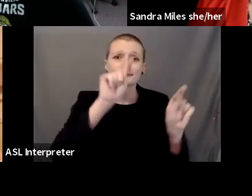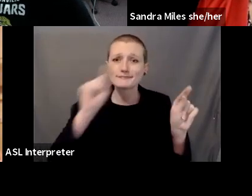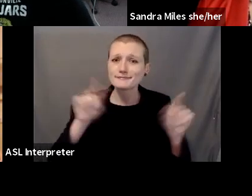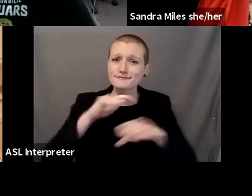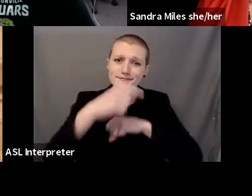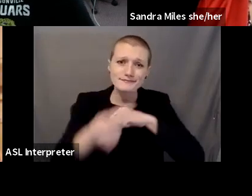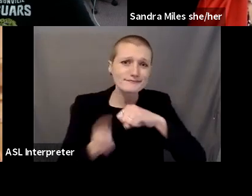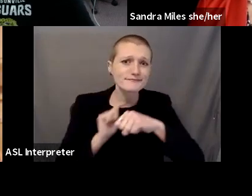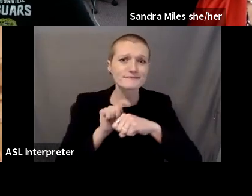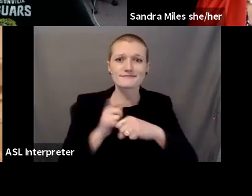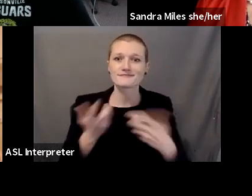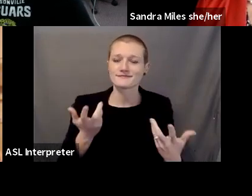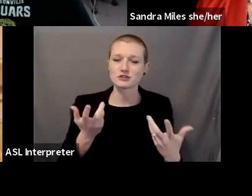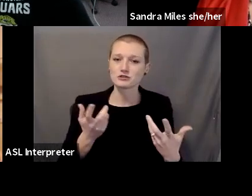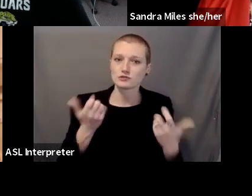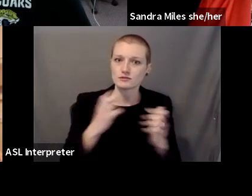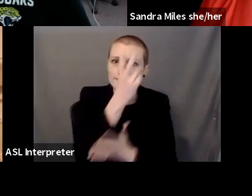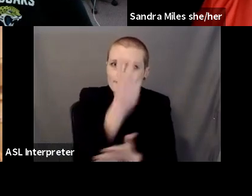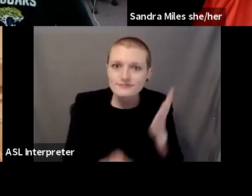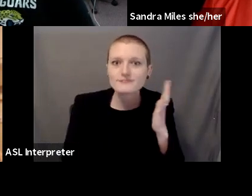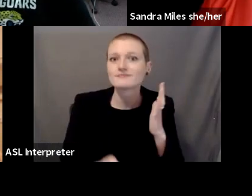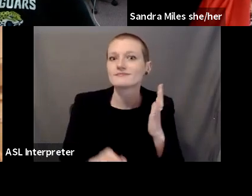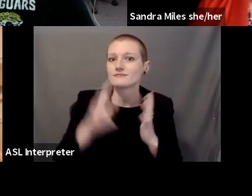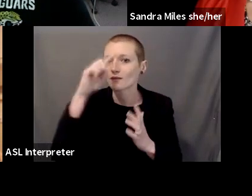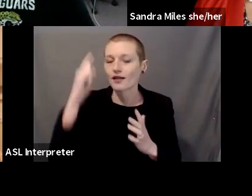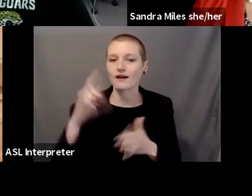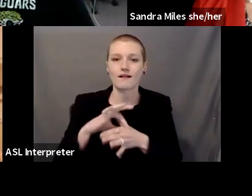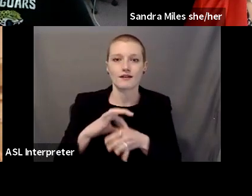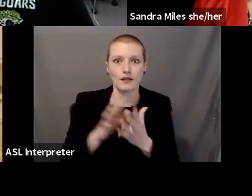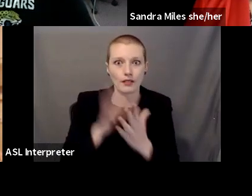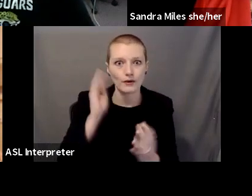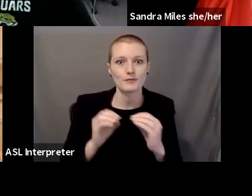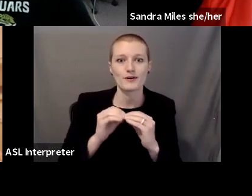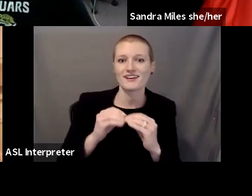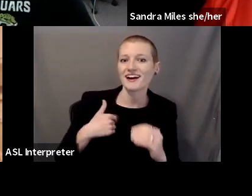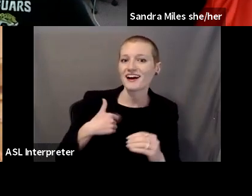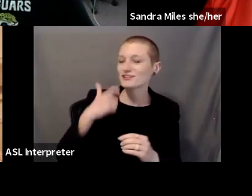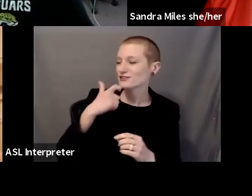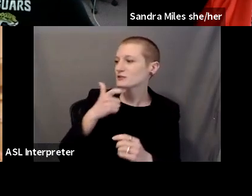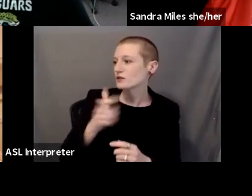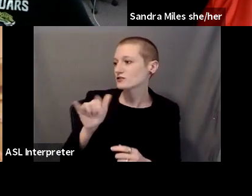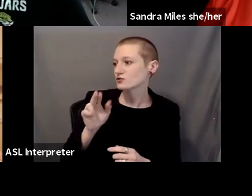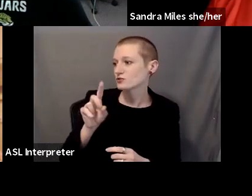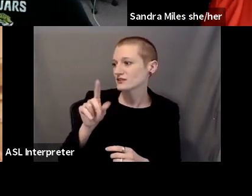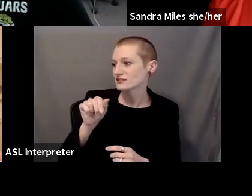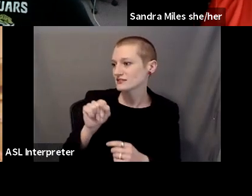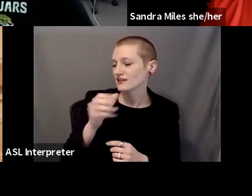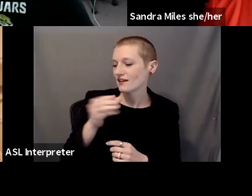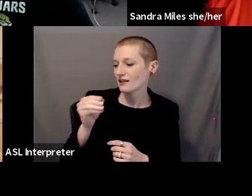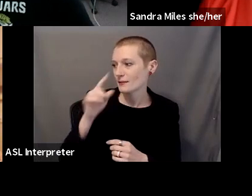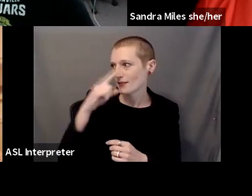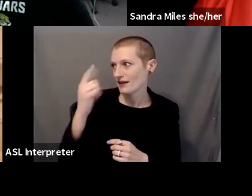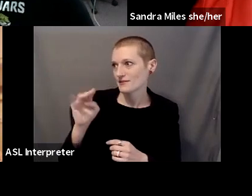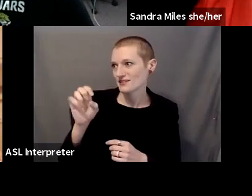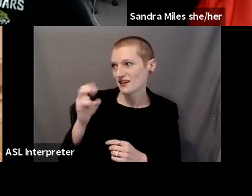content and just learn more. So, yeah. Yeah, I actually watched Judas and the Black Messiah over the weekend. I think you'll love